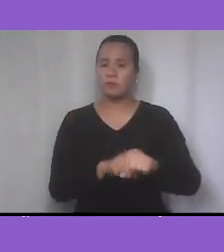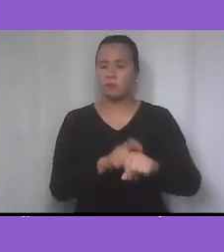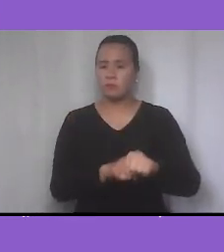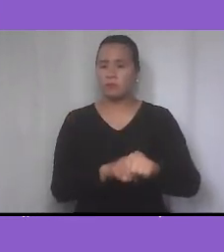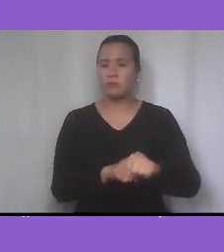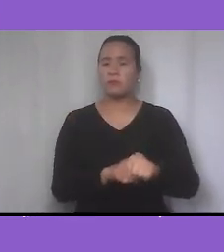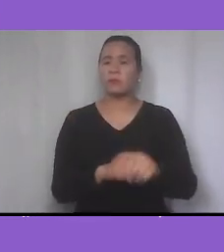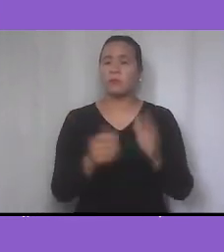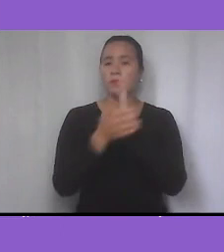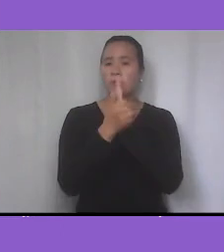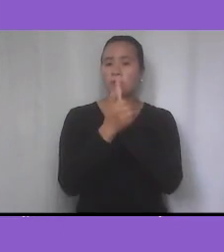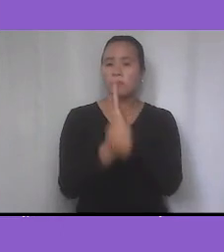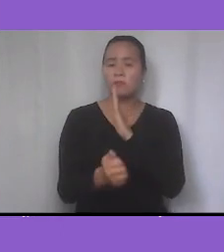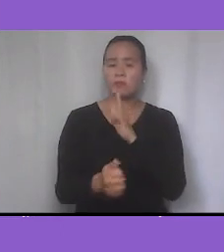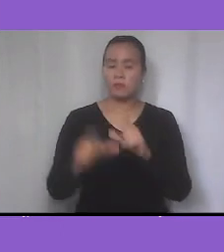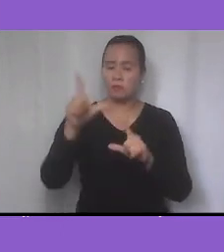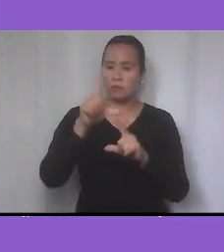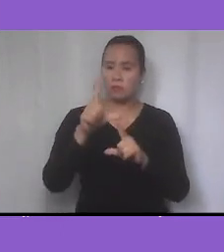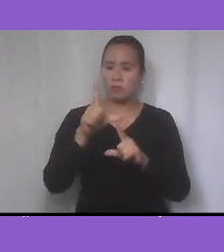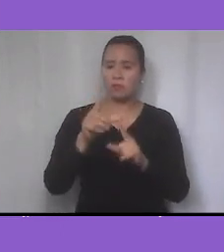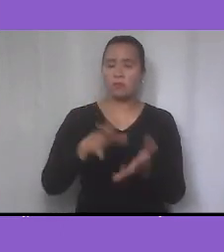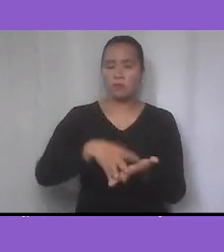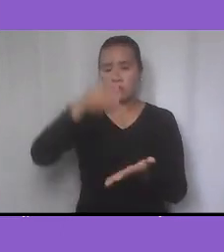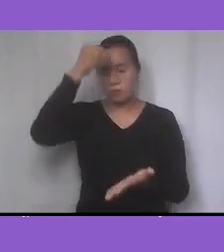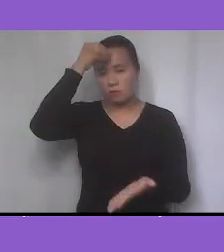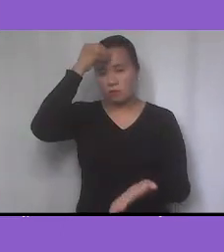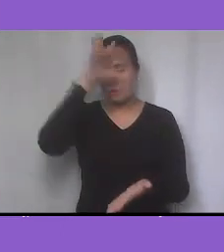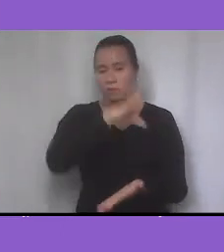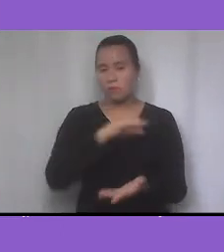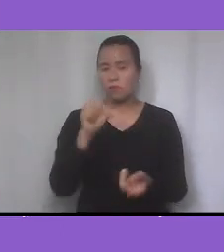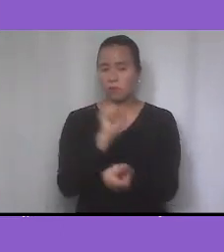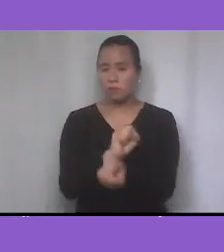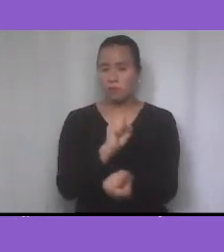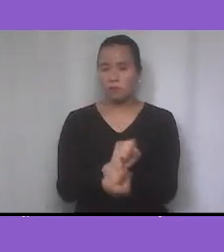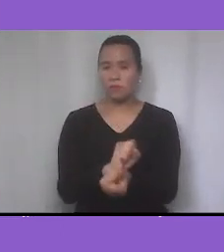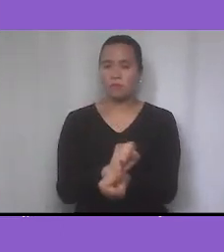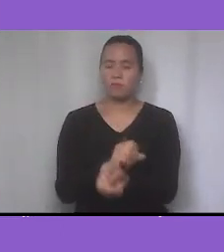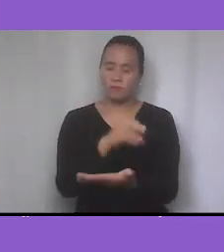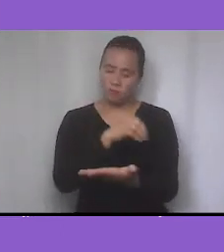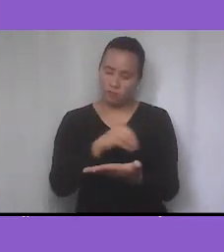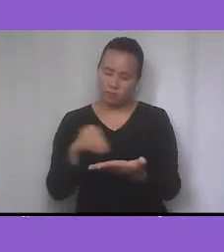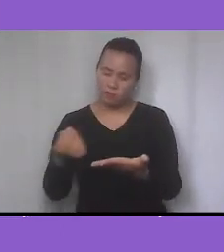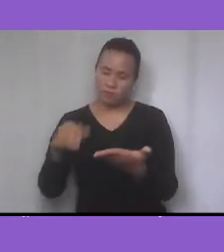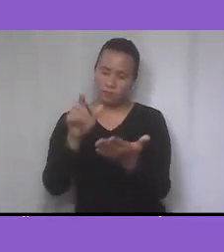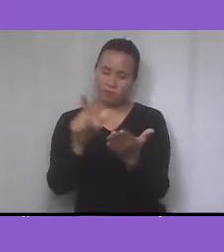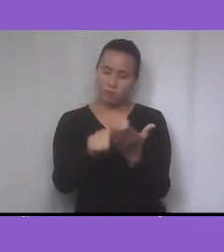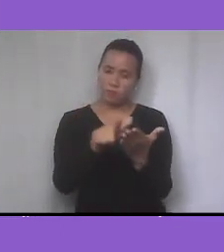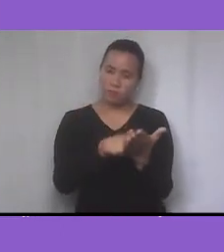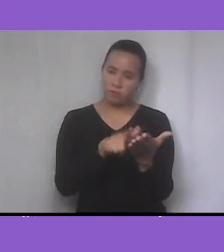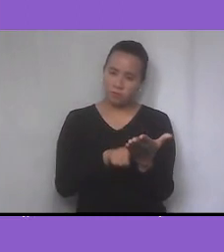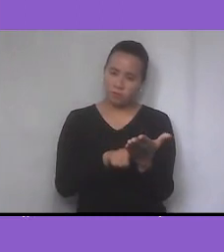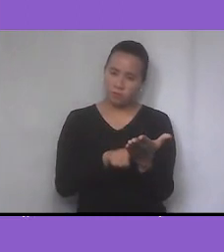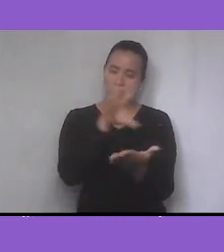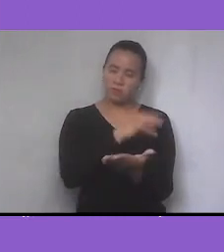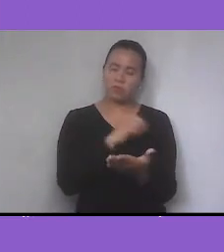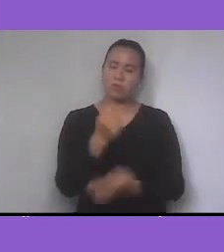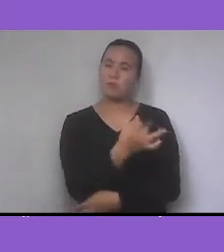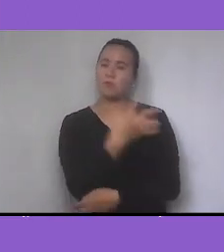awareness, alphabet knowledge, and work with spelling lists as well as spelling rules para sila ay